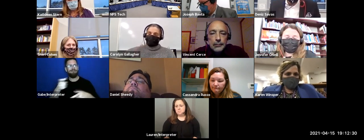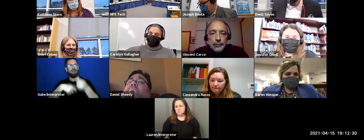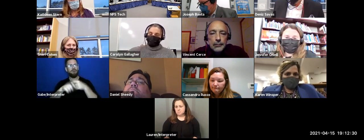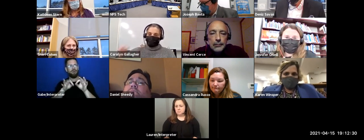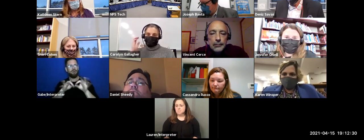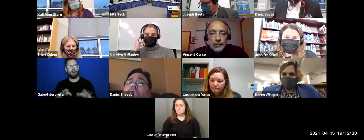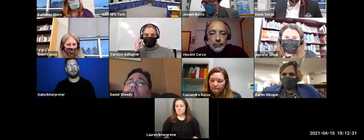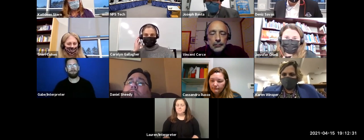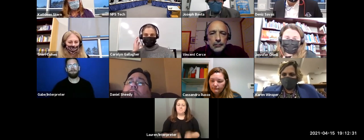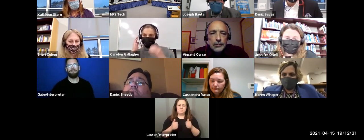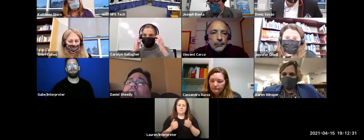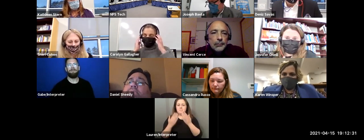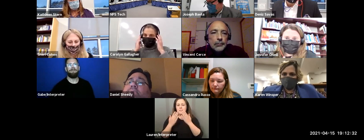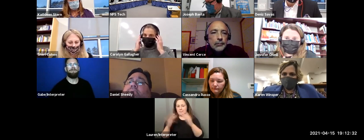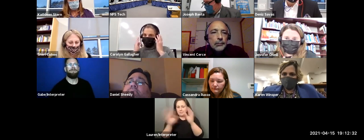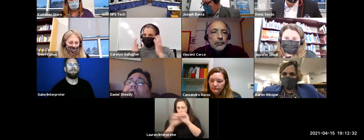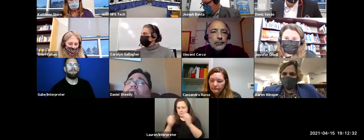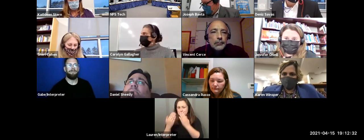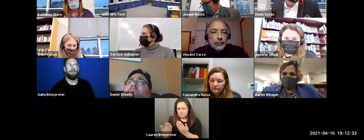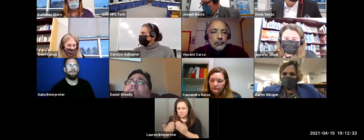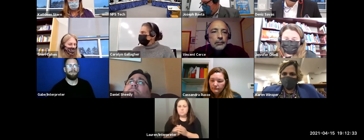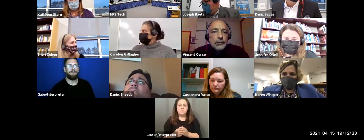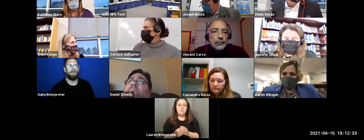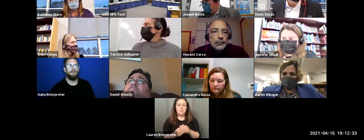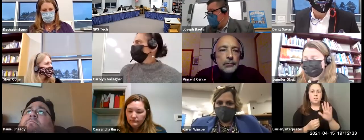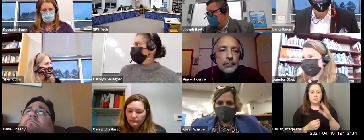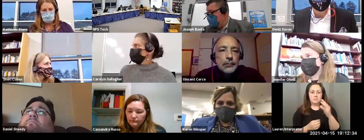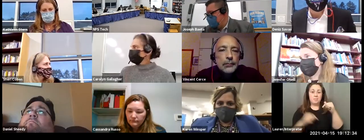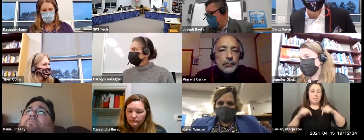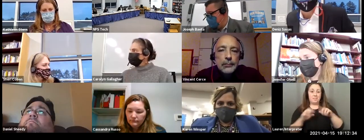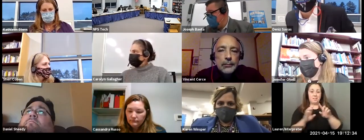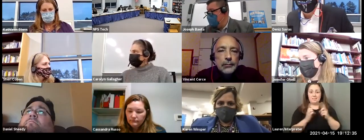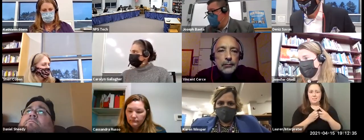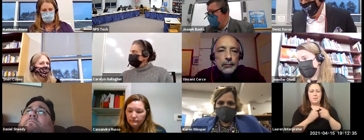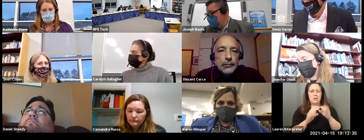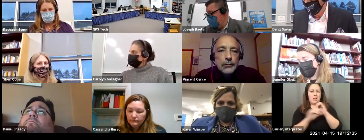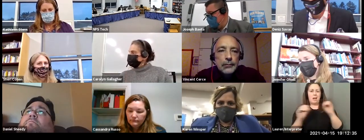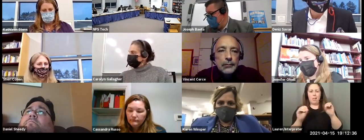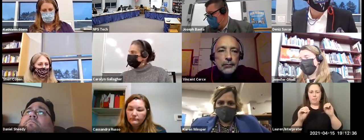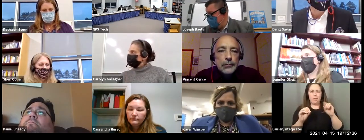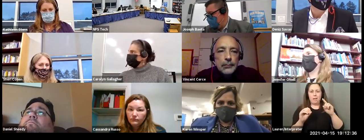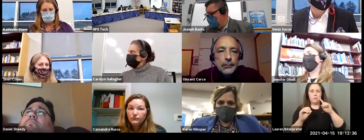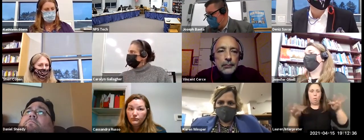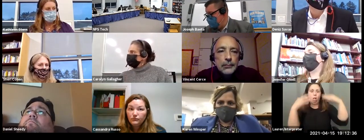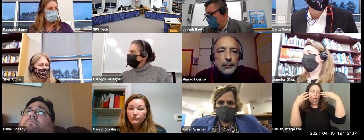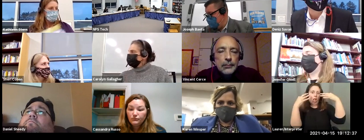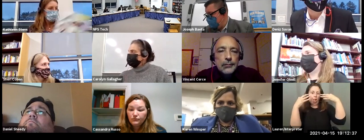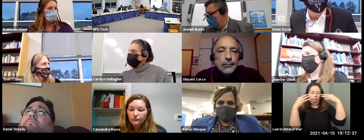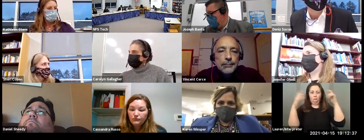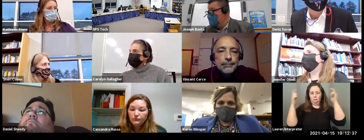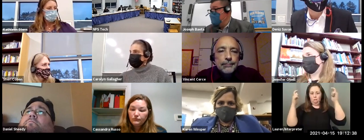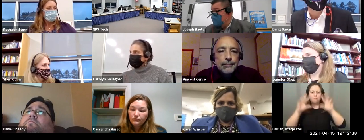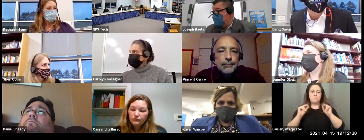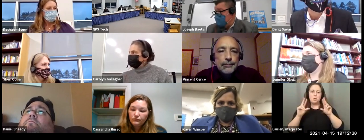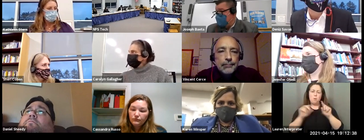Thank you very much, Dr. Bayada. I'll say that we don't do anything in this district for recognition. However, that being said, it certainly is nice to